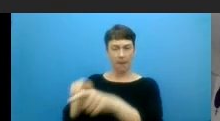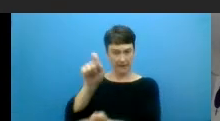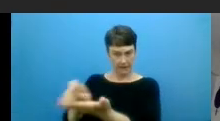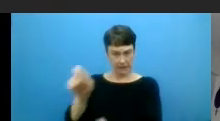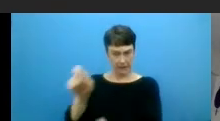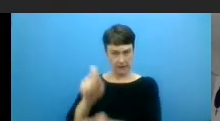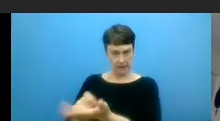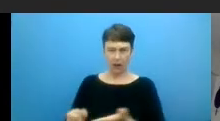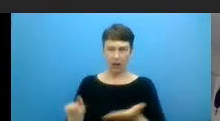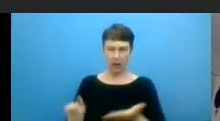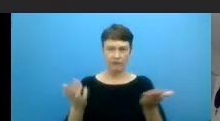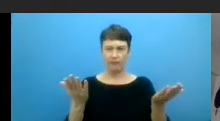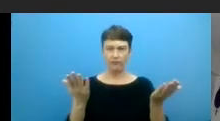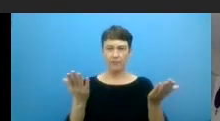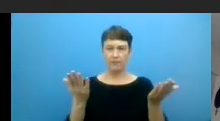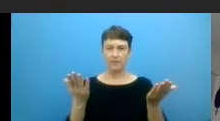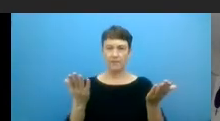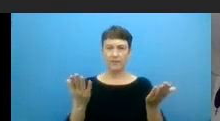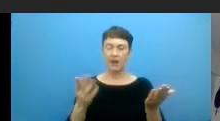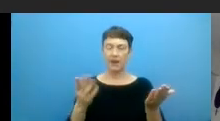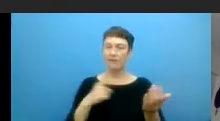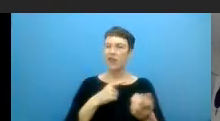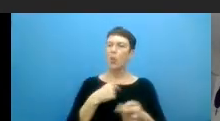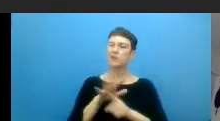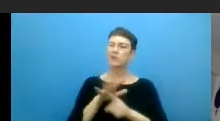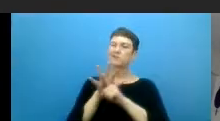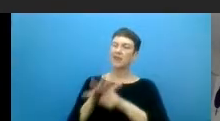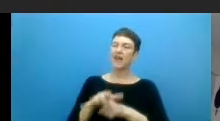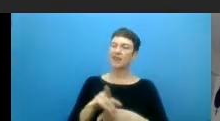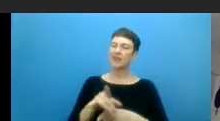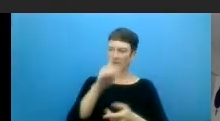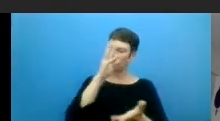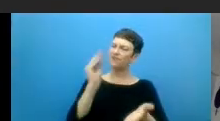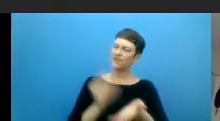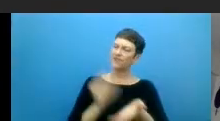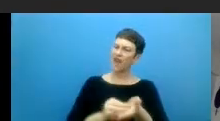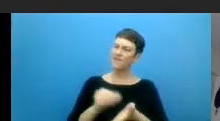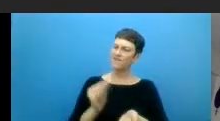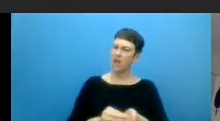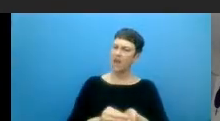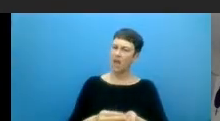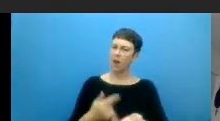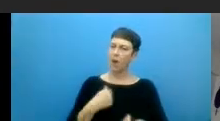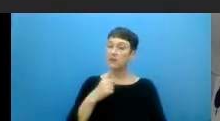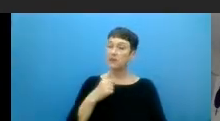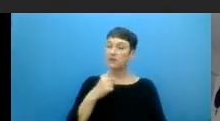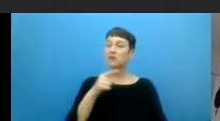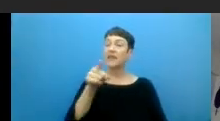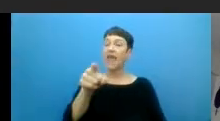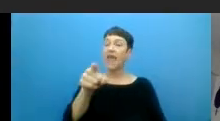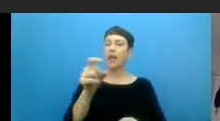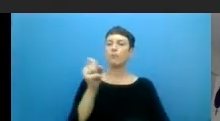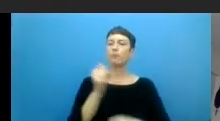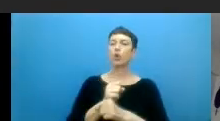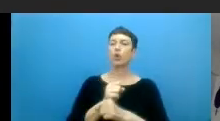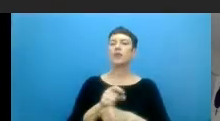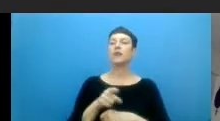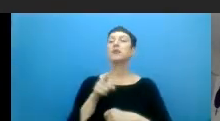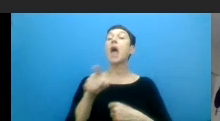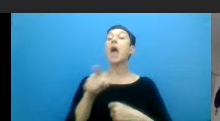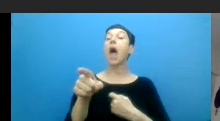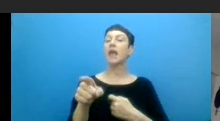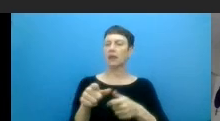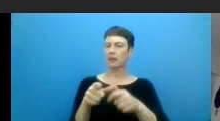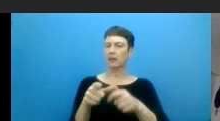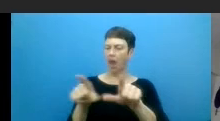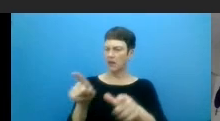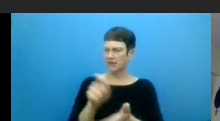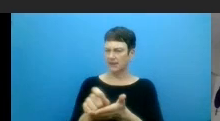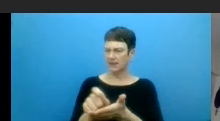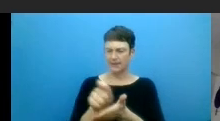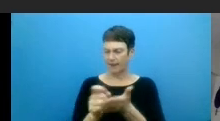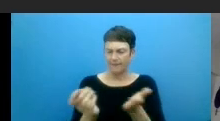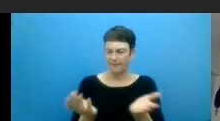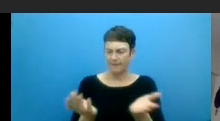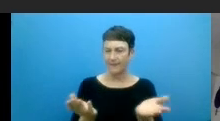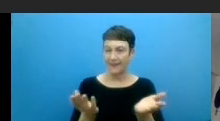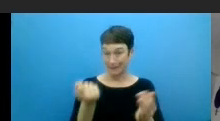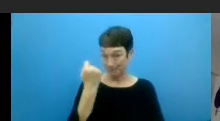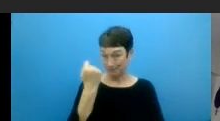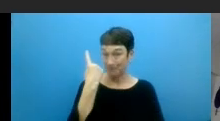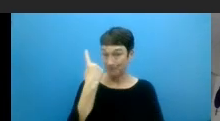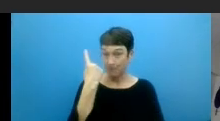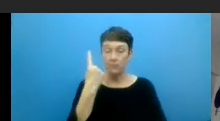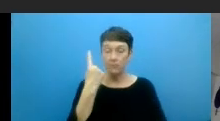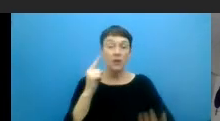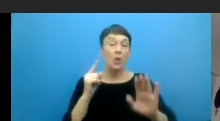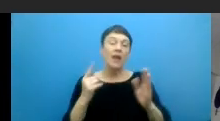idiosyncratic on our students when we ask them to write in a particular language. Right, that's basically what I wanted